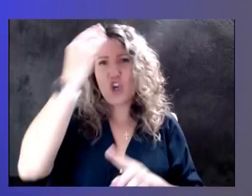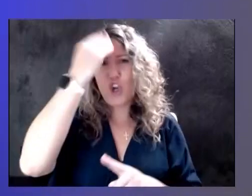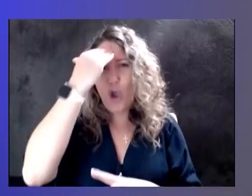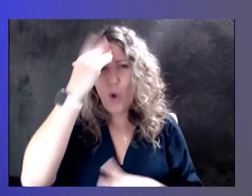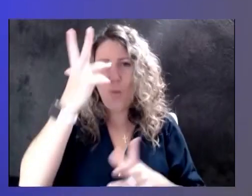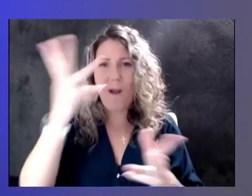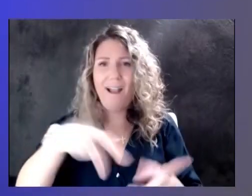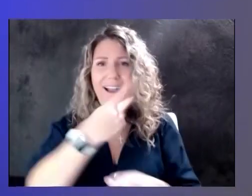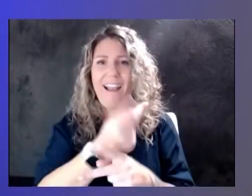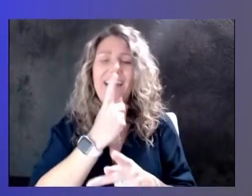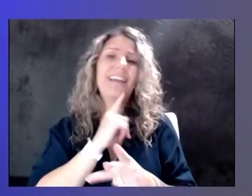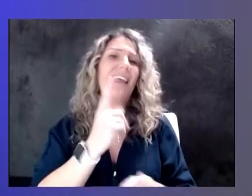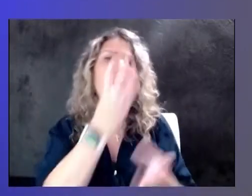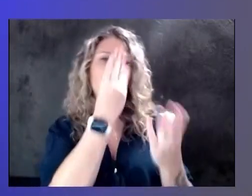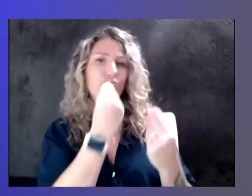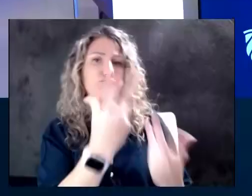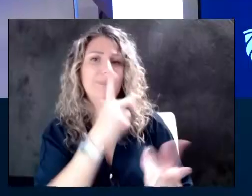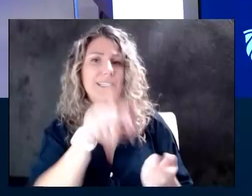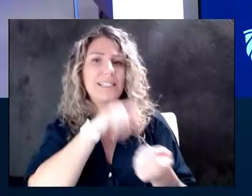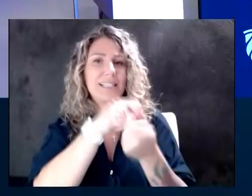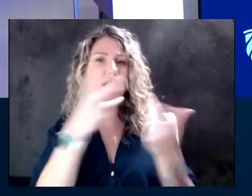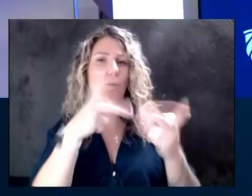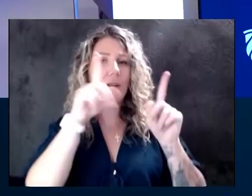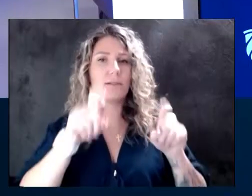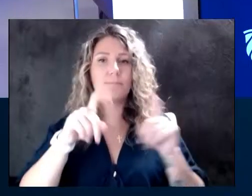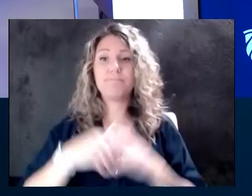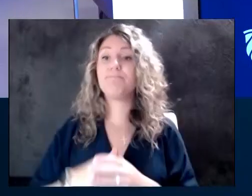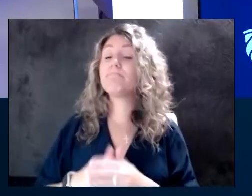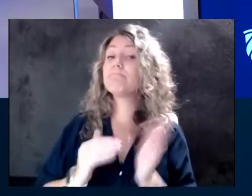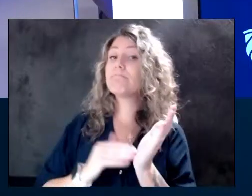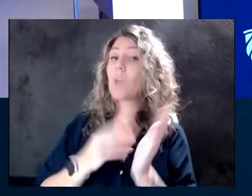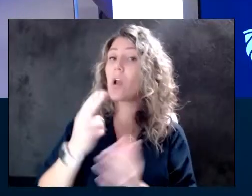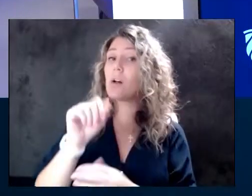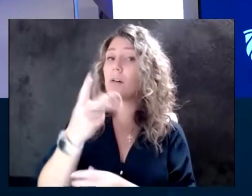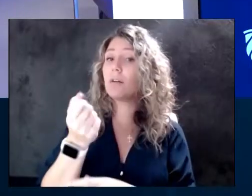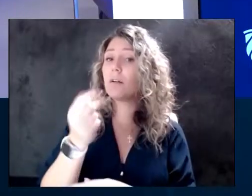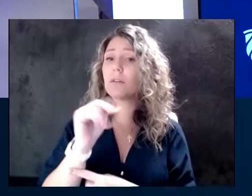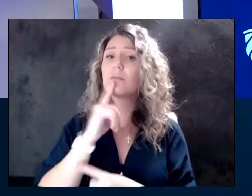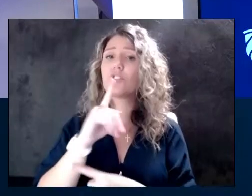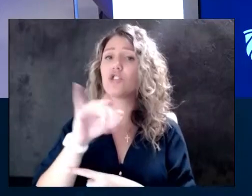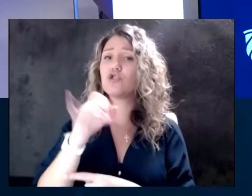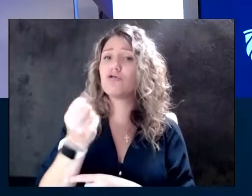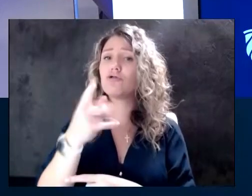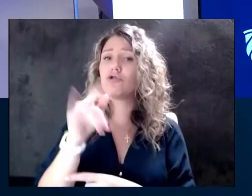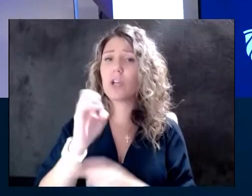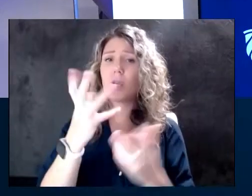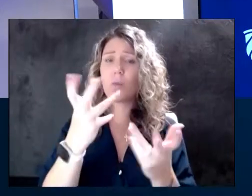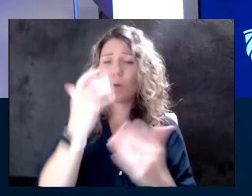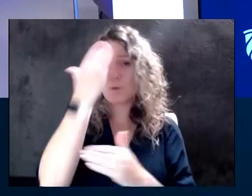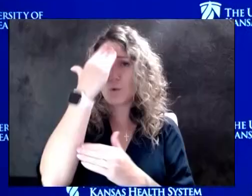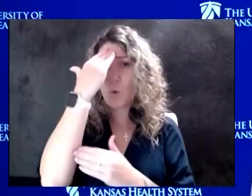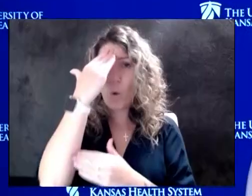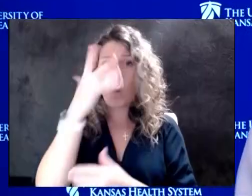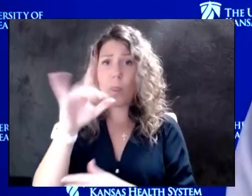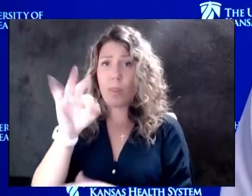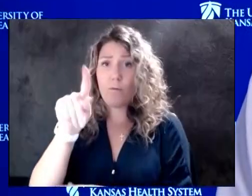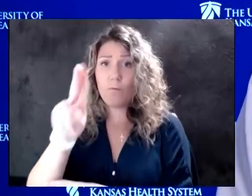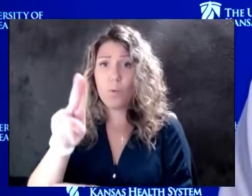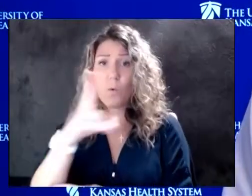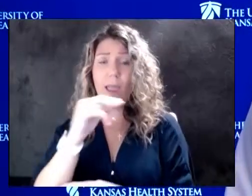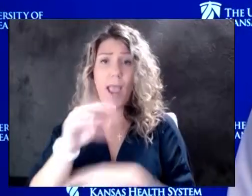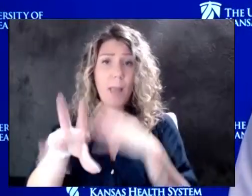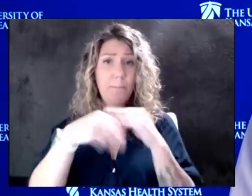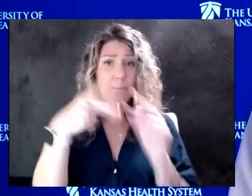you exactly what they're testing. Dr. Hawkinson, Jackie wants to know, can she get her booster and her flu at the same time? Yeah, the